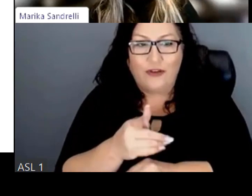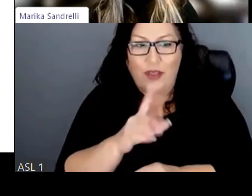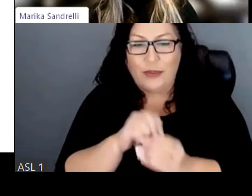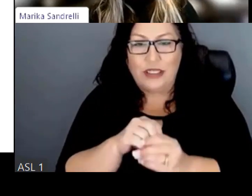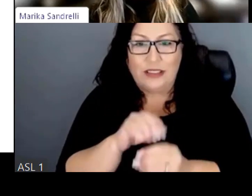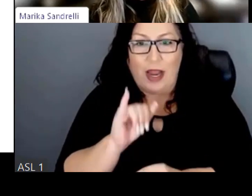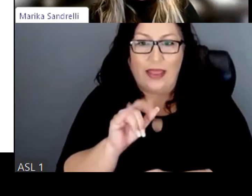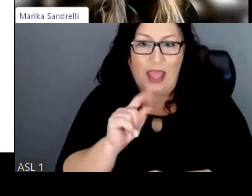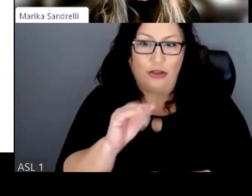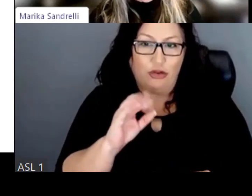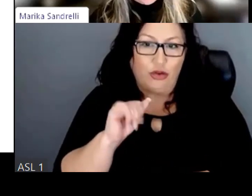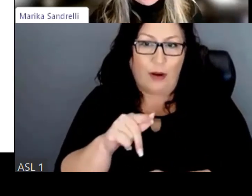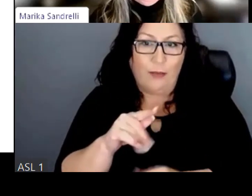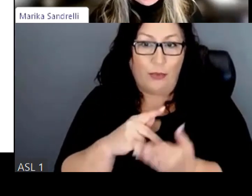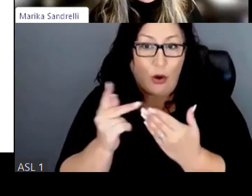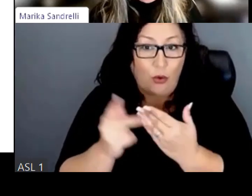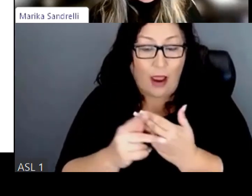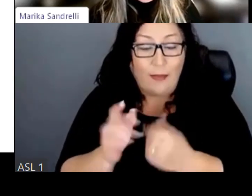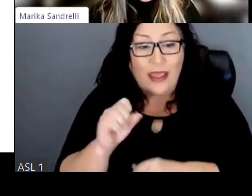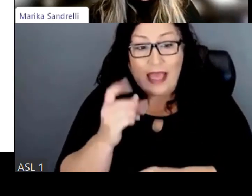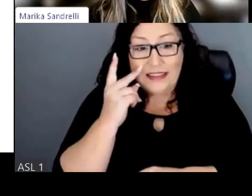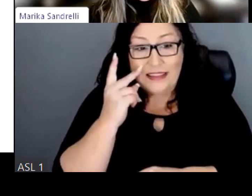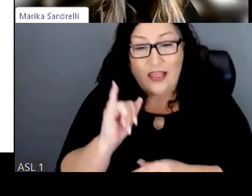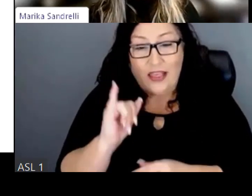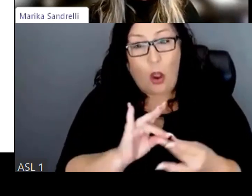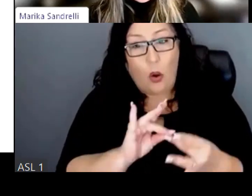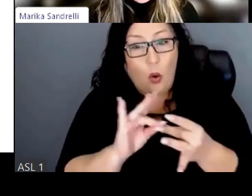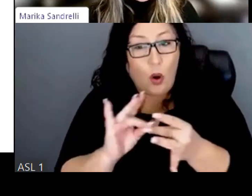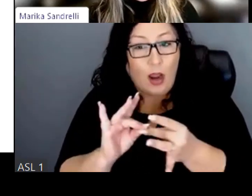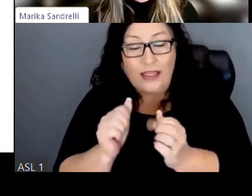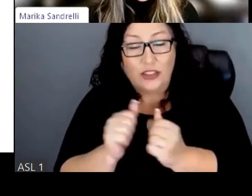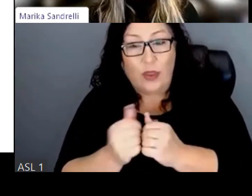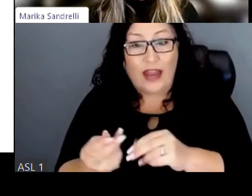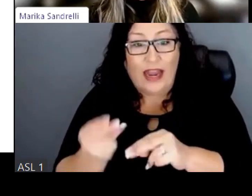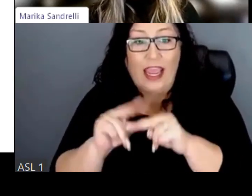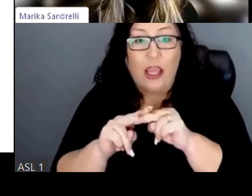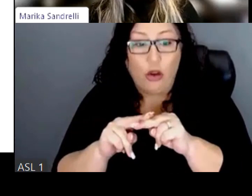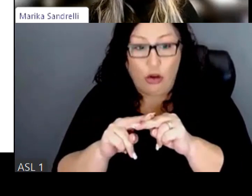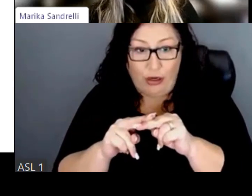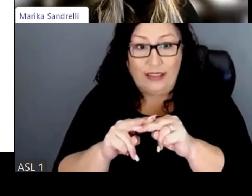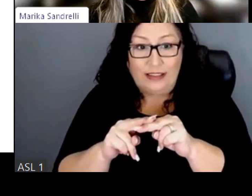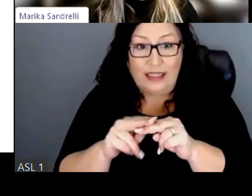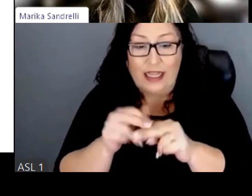participating in the TRIP program. You can see that that correlates with an